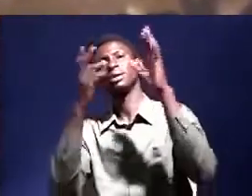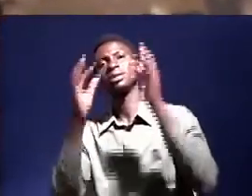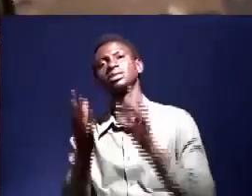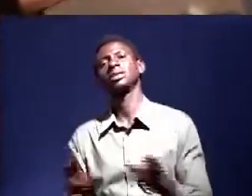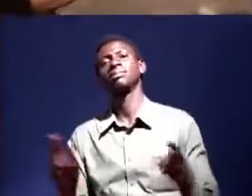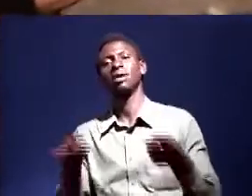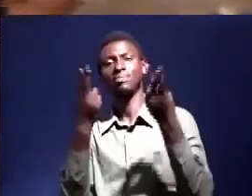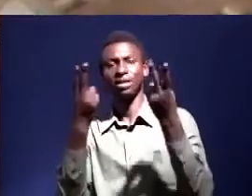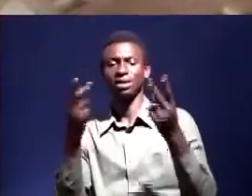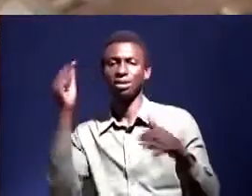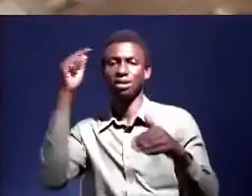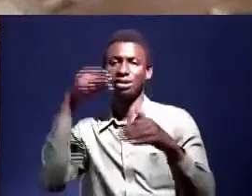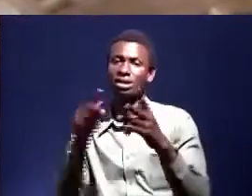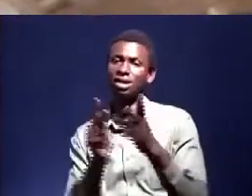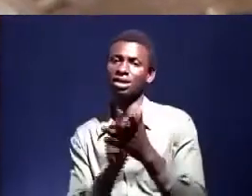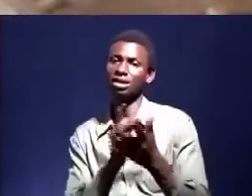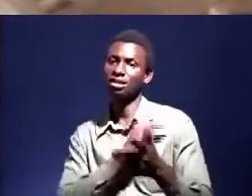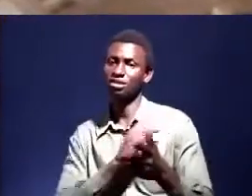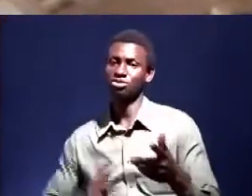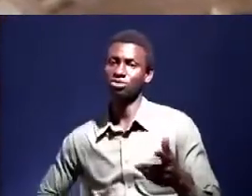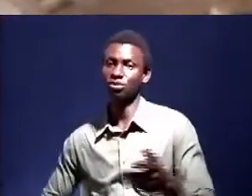There's a sparkle in our eyes.